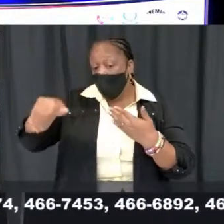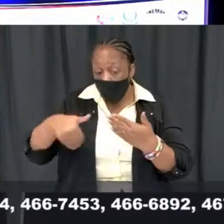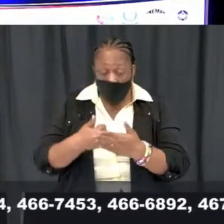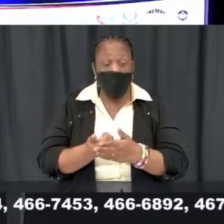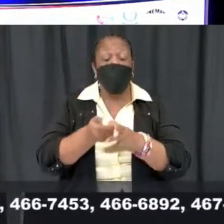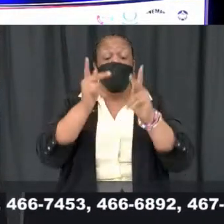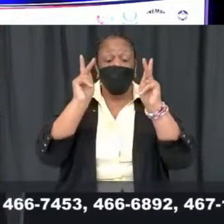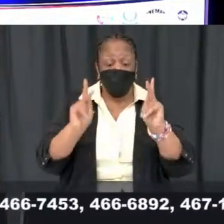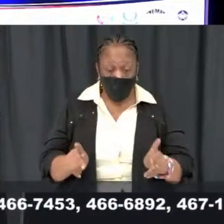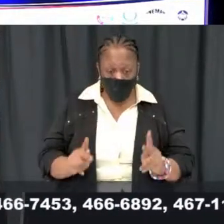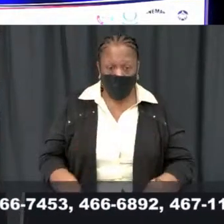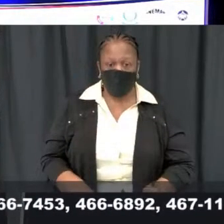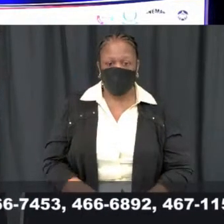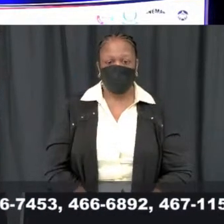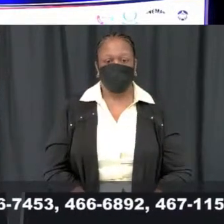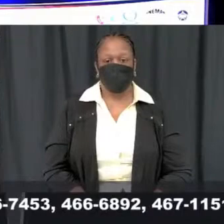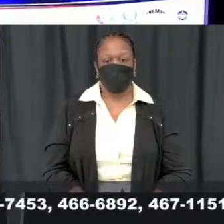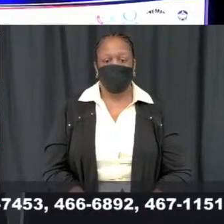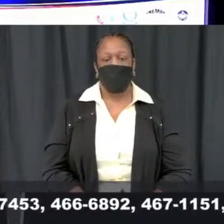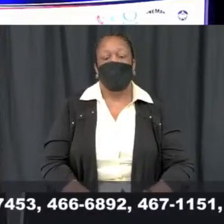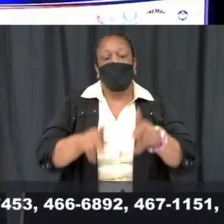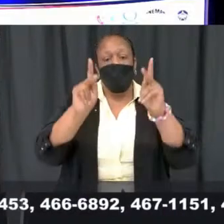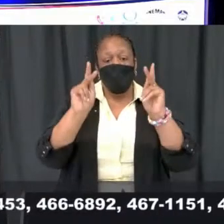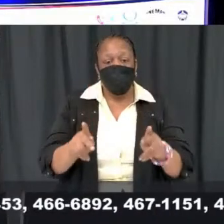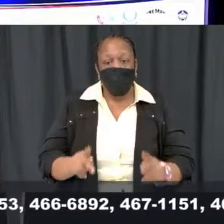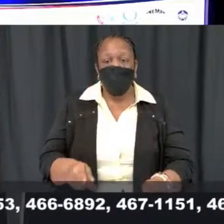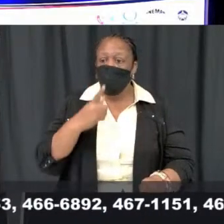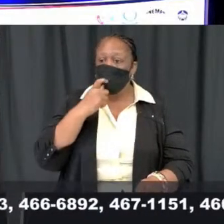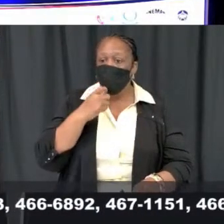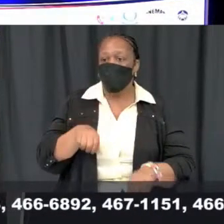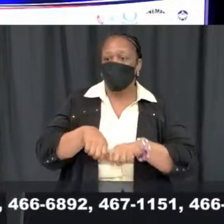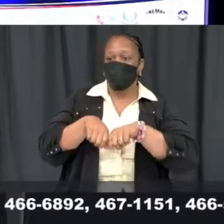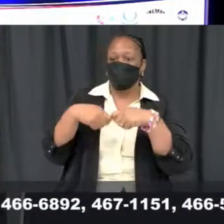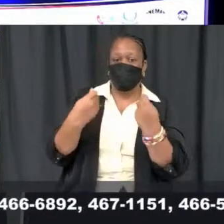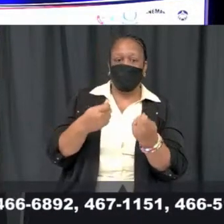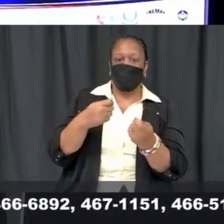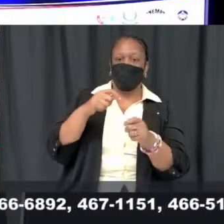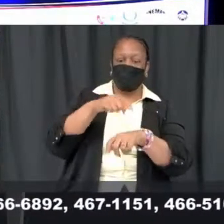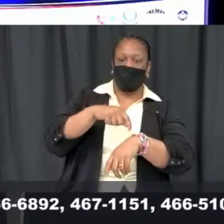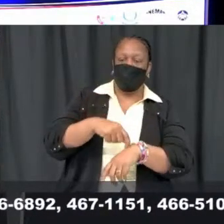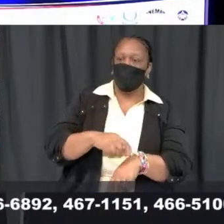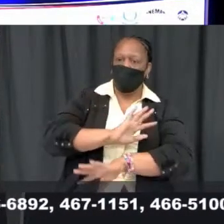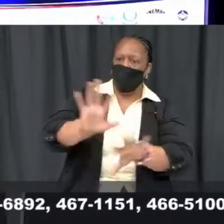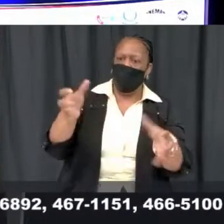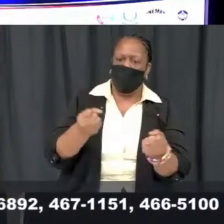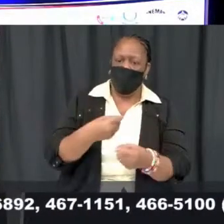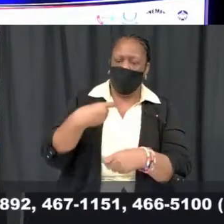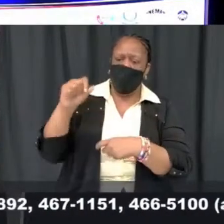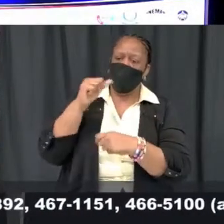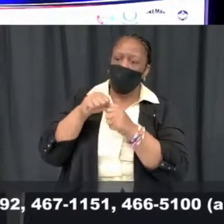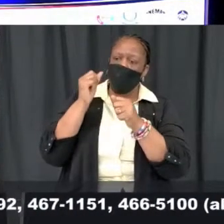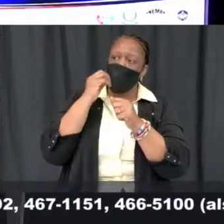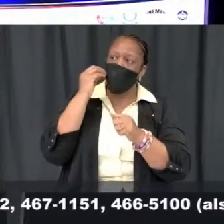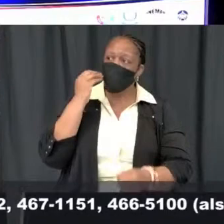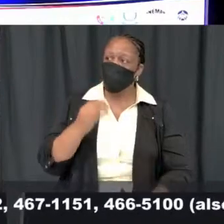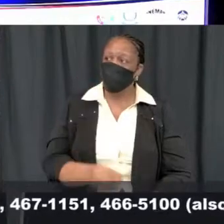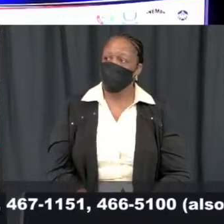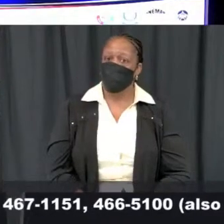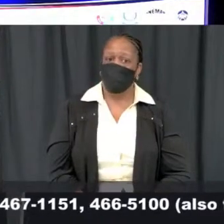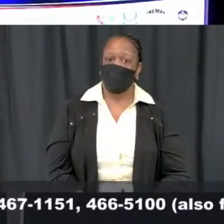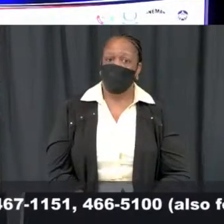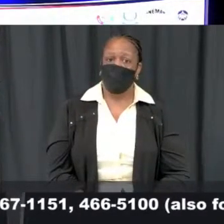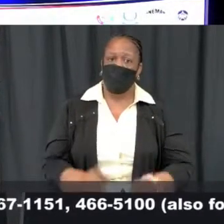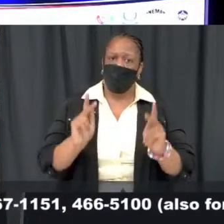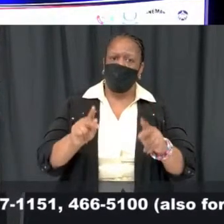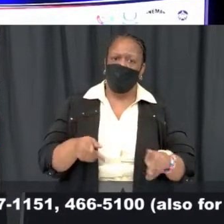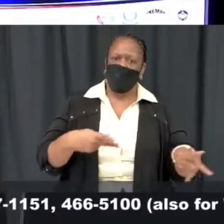Henry spoke about the persons who are breaking the curfews. I also heard that there was a party and a catamaran.